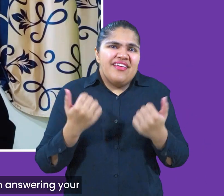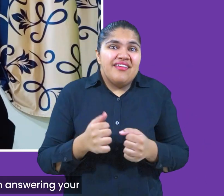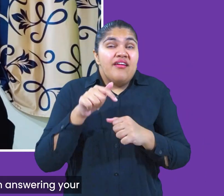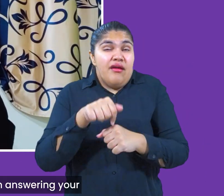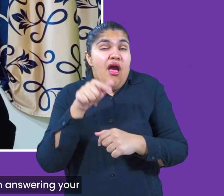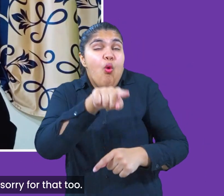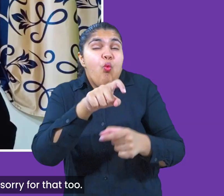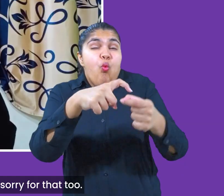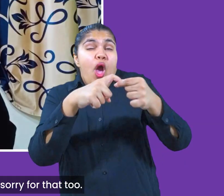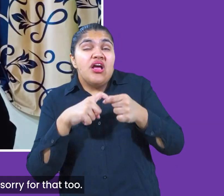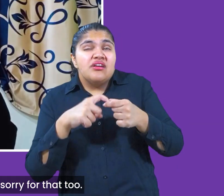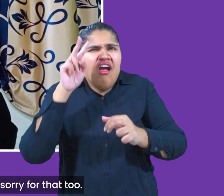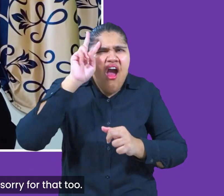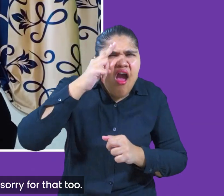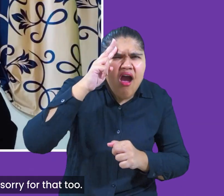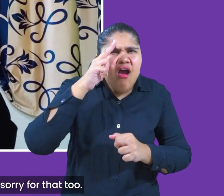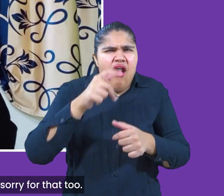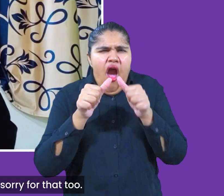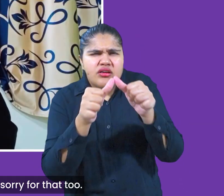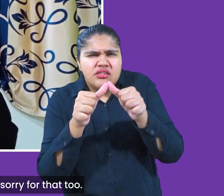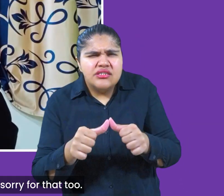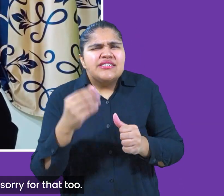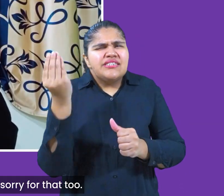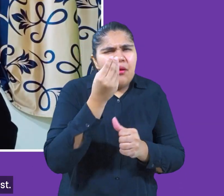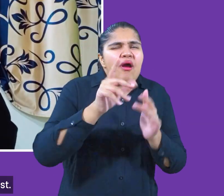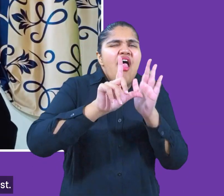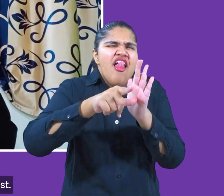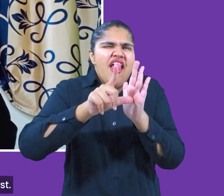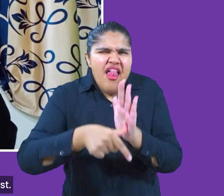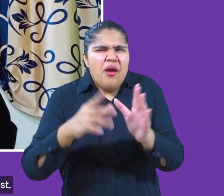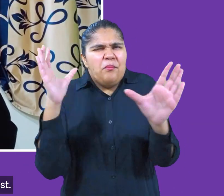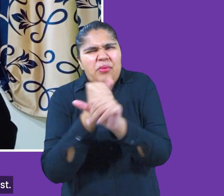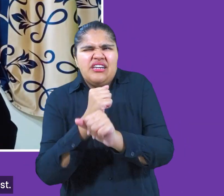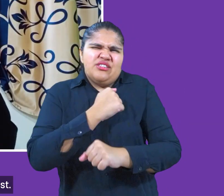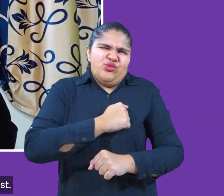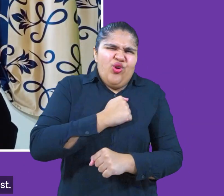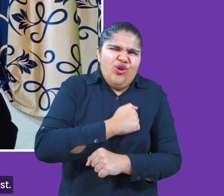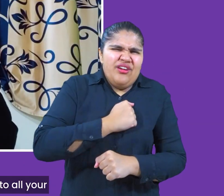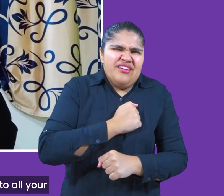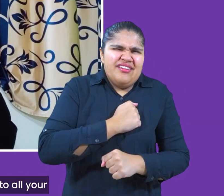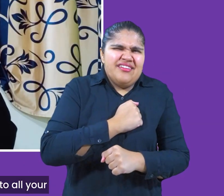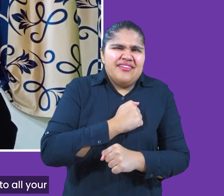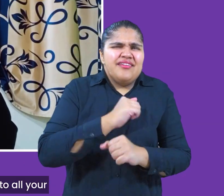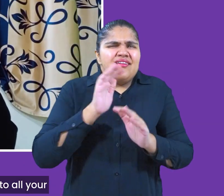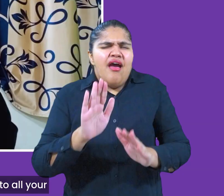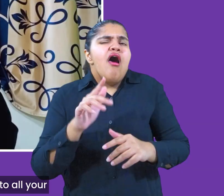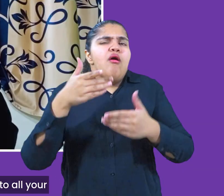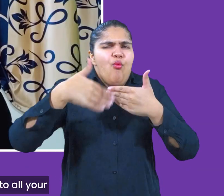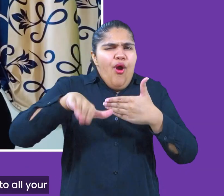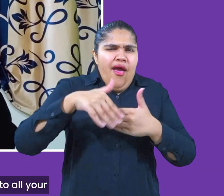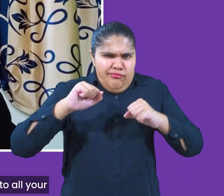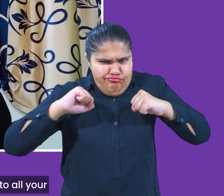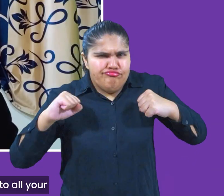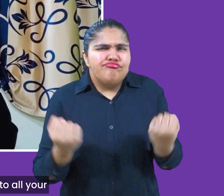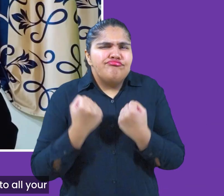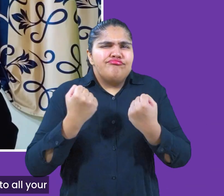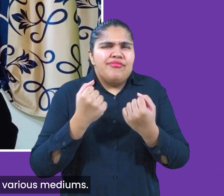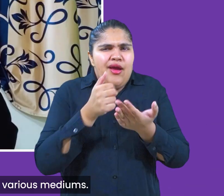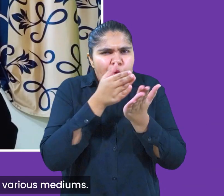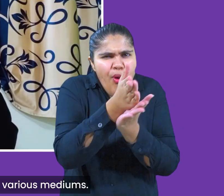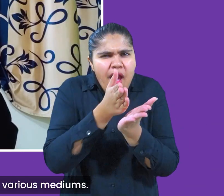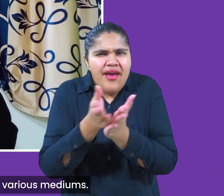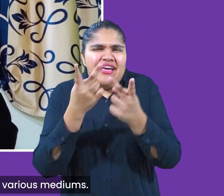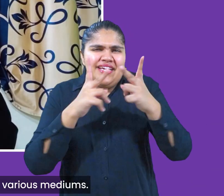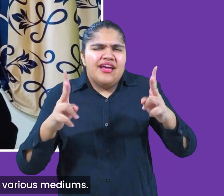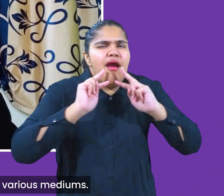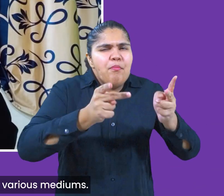delay in answering your questions or answers, then I'm sorry for that too. So we do our best. I try my best to answer to all your